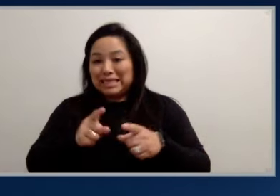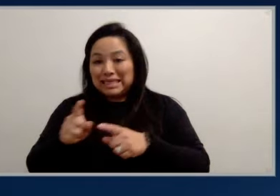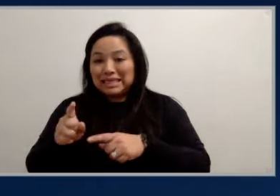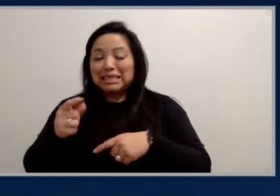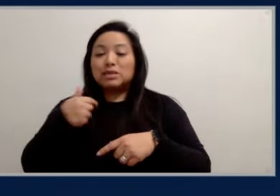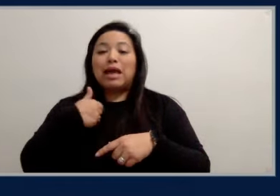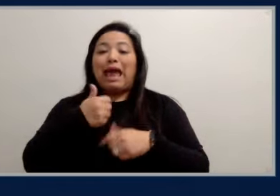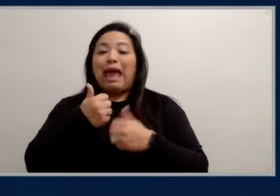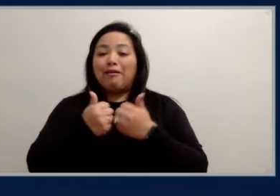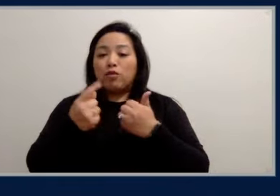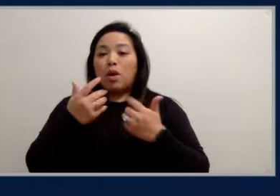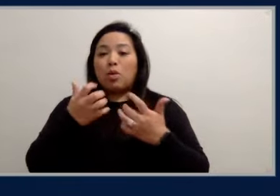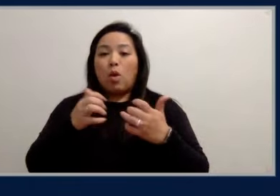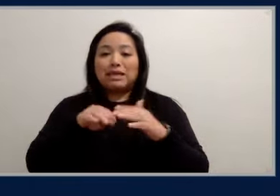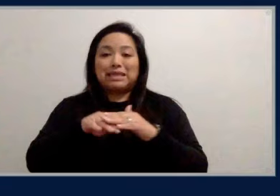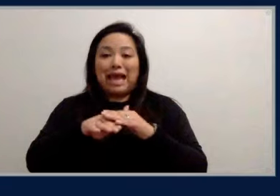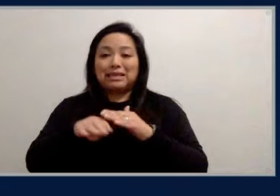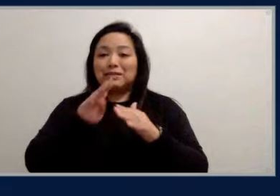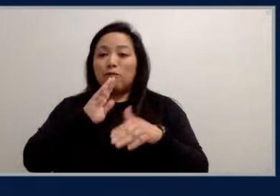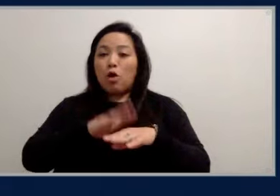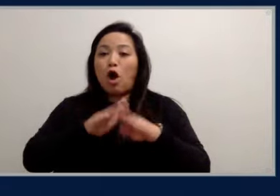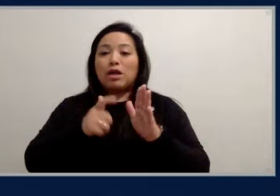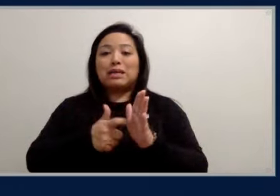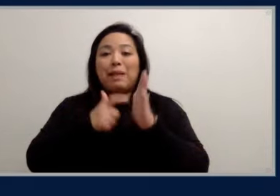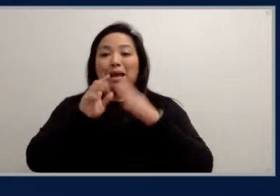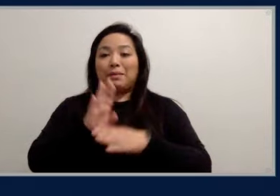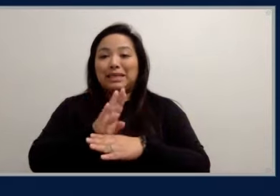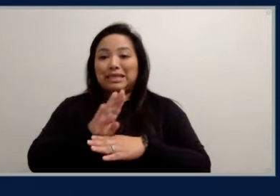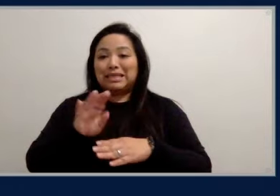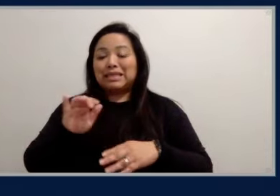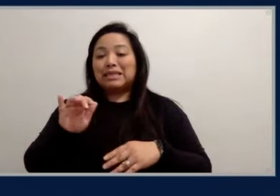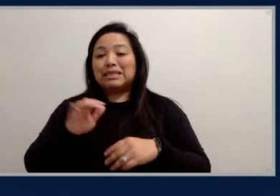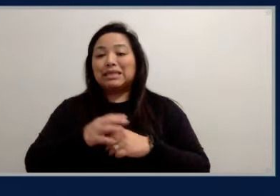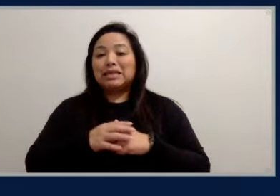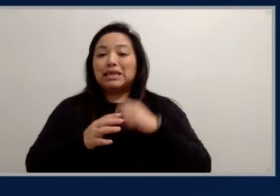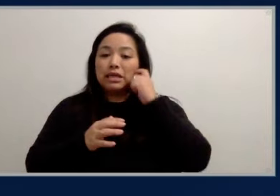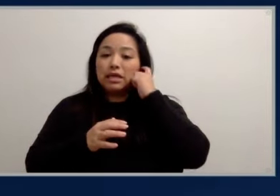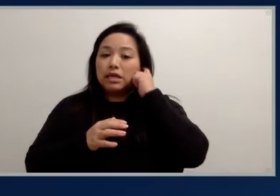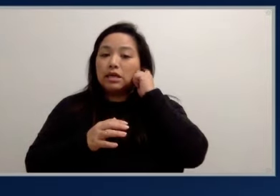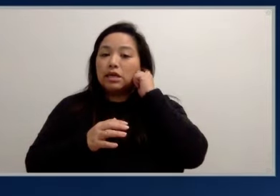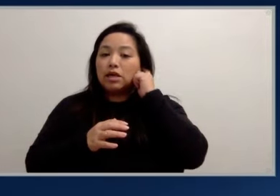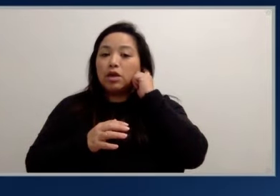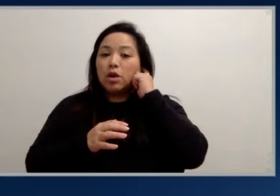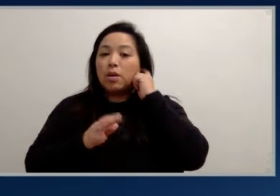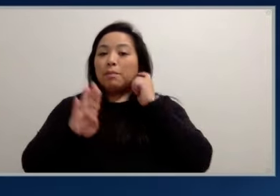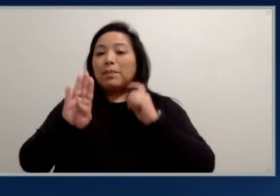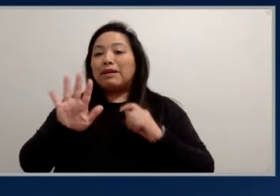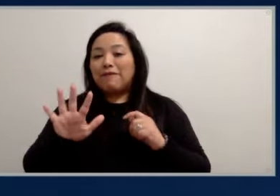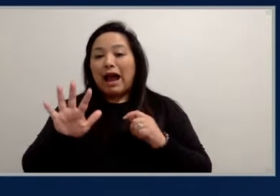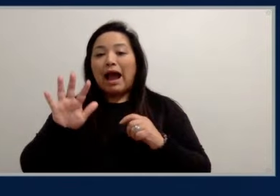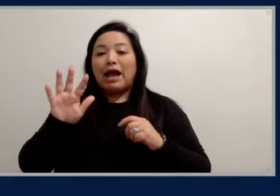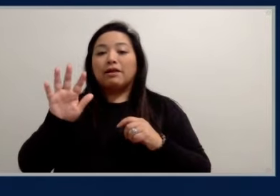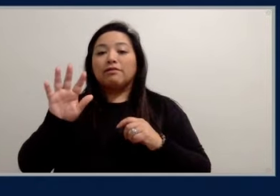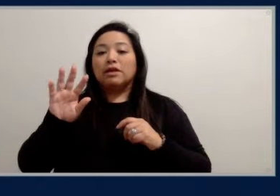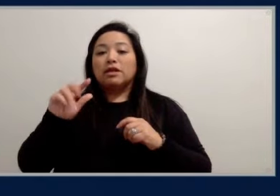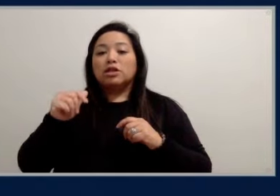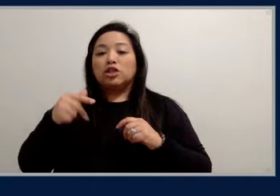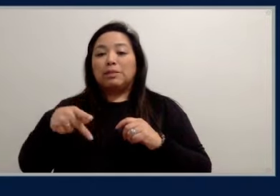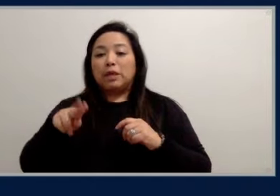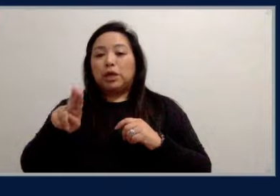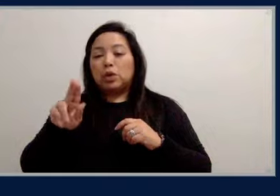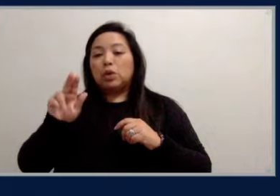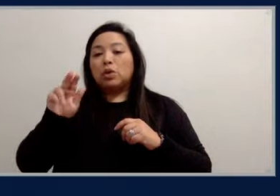for access to on-demand instances like, P5 instances with GPUs or AWS Trainium instances, but